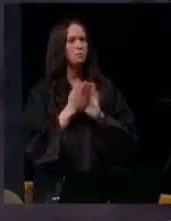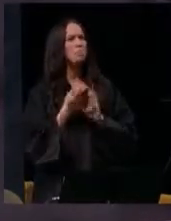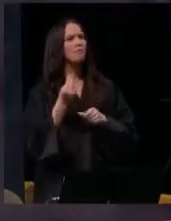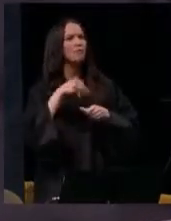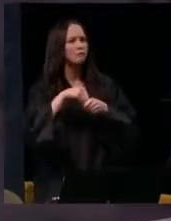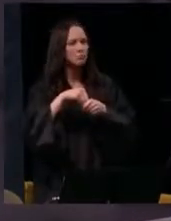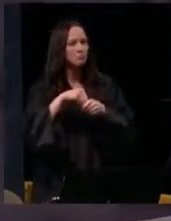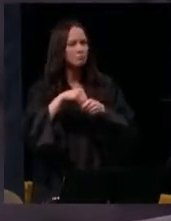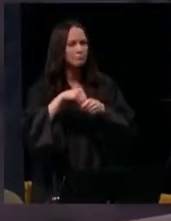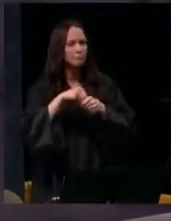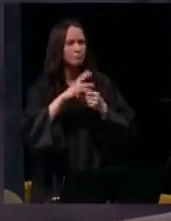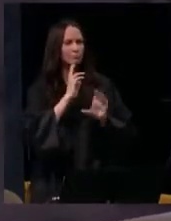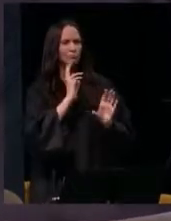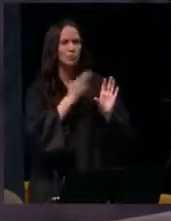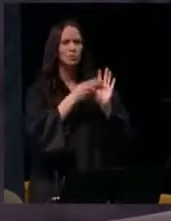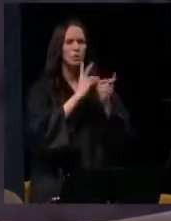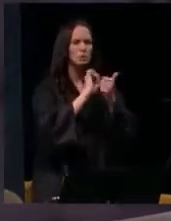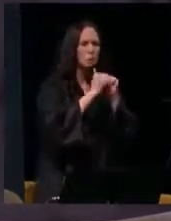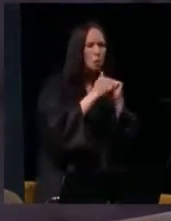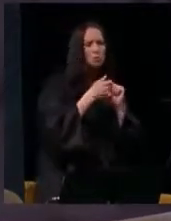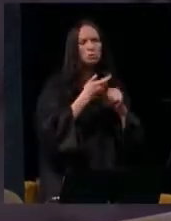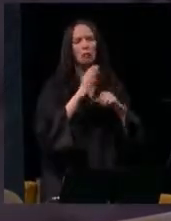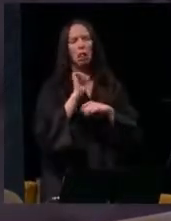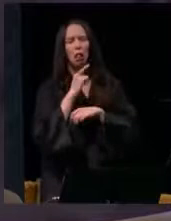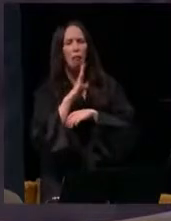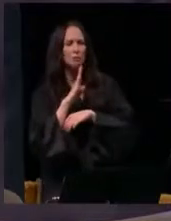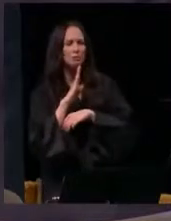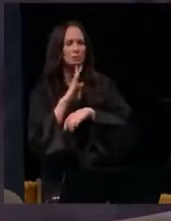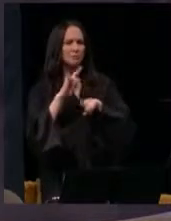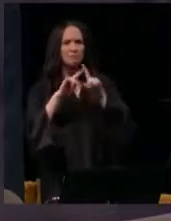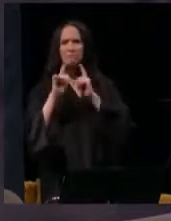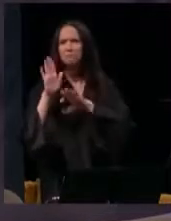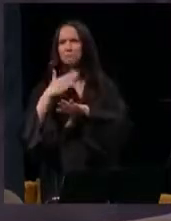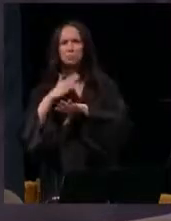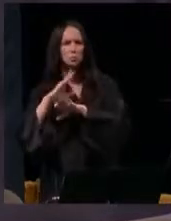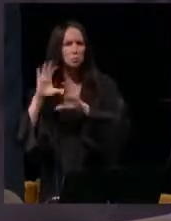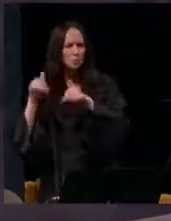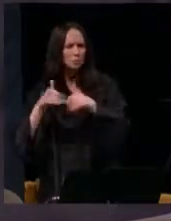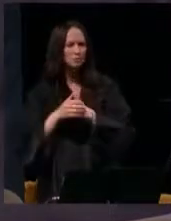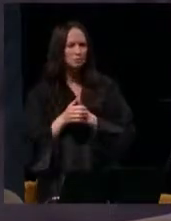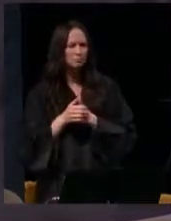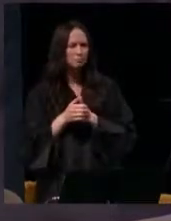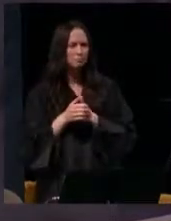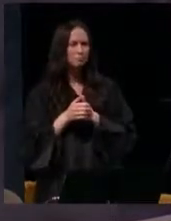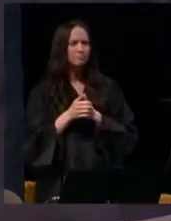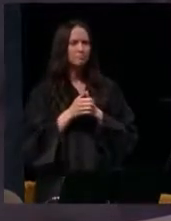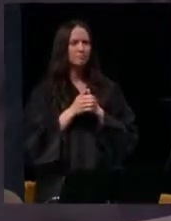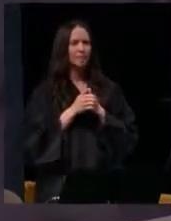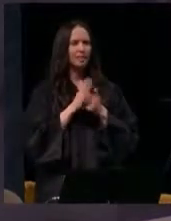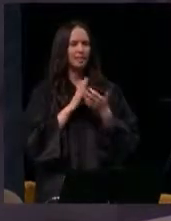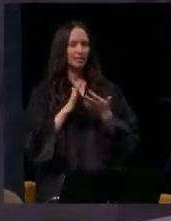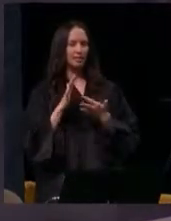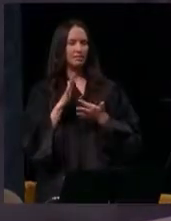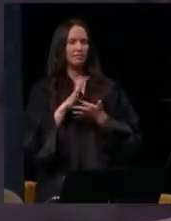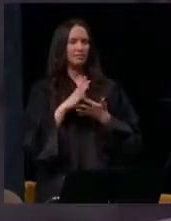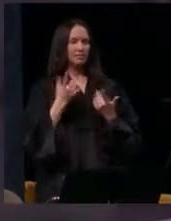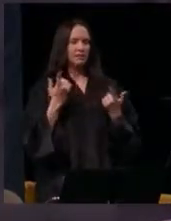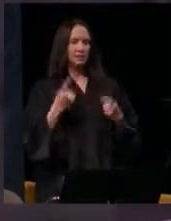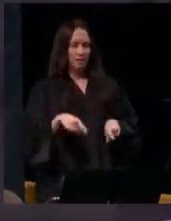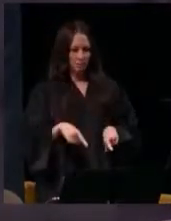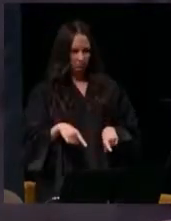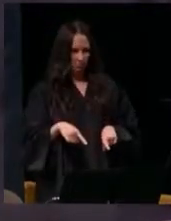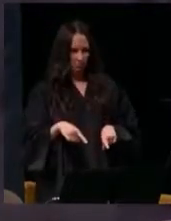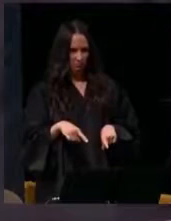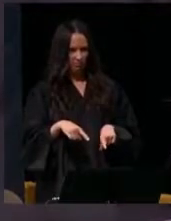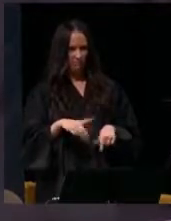involved. We joined sports, clubs, and music groups. Then we entered the dreaded junior year. We